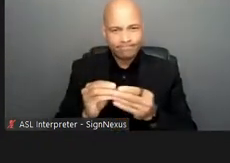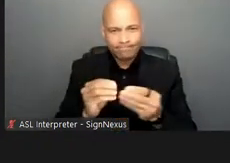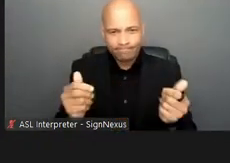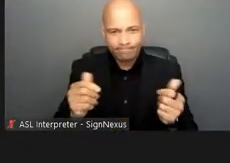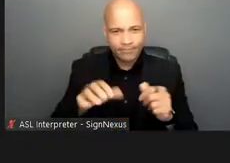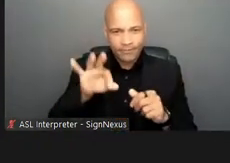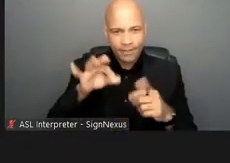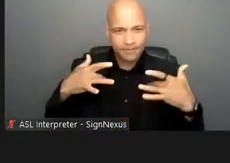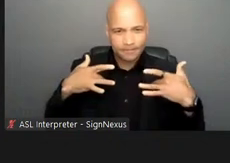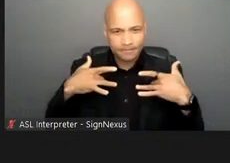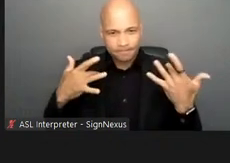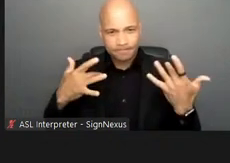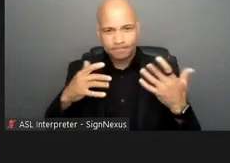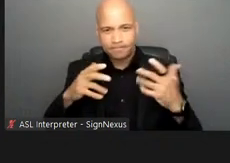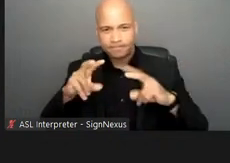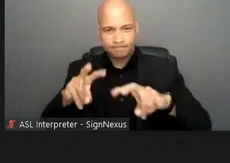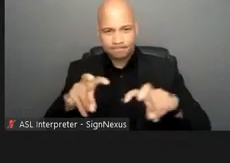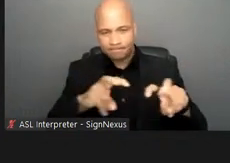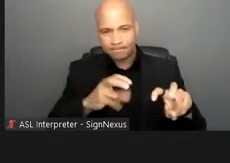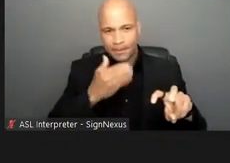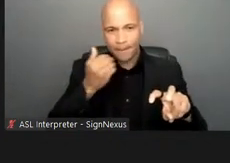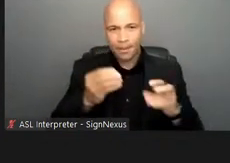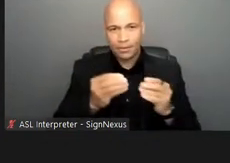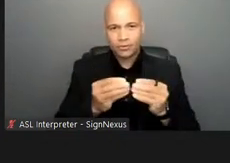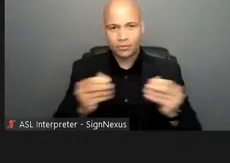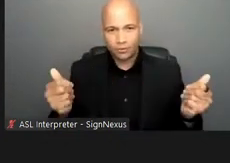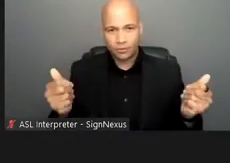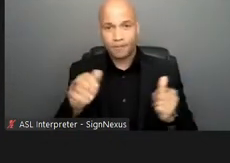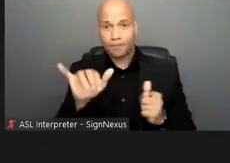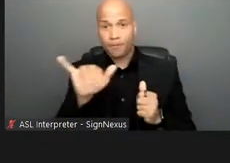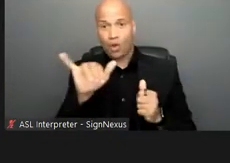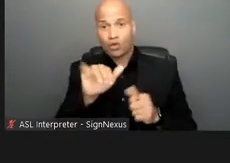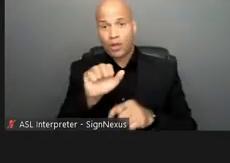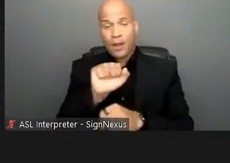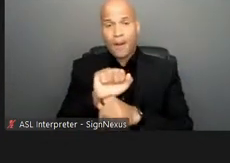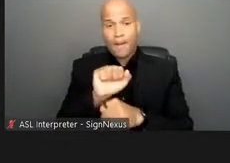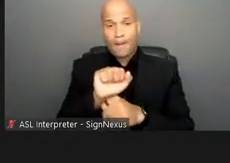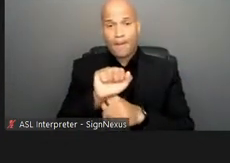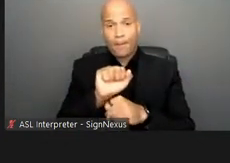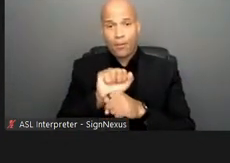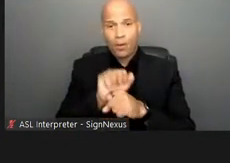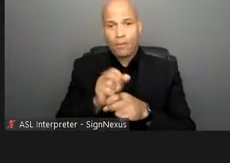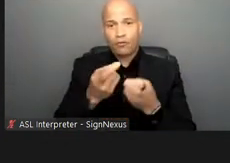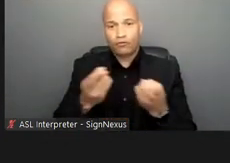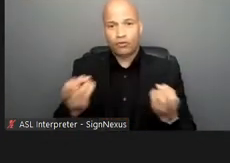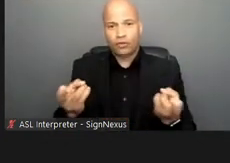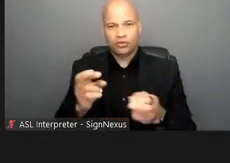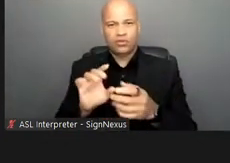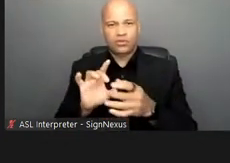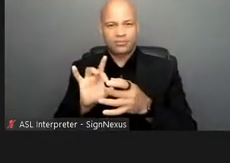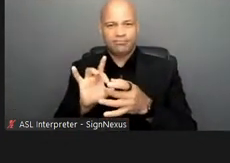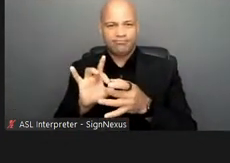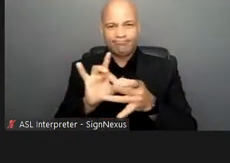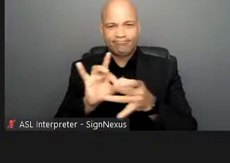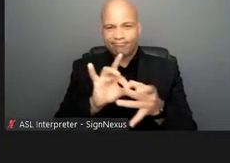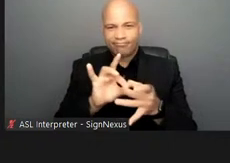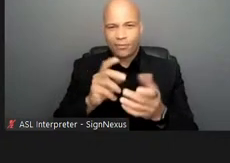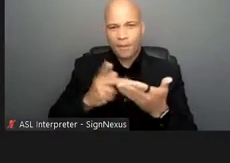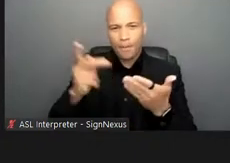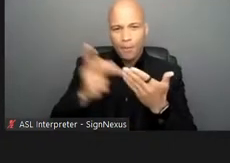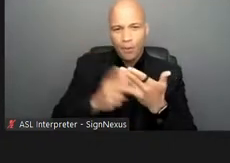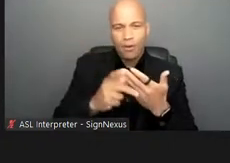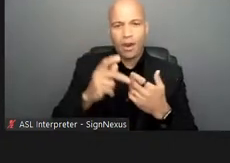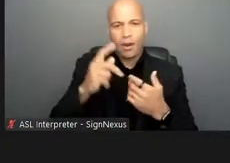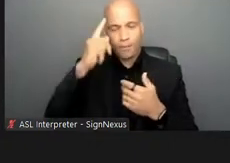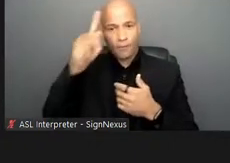dbta will work with MTA New York City transit to Institute an Employment Resource coordination program to connect drivers experiencing job insecurity